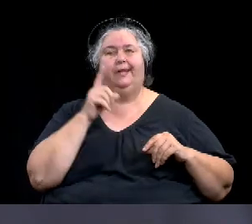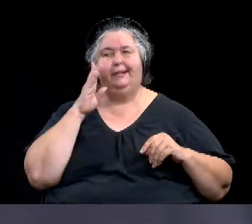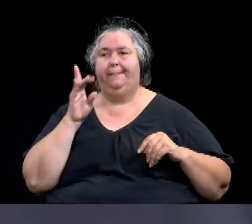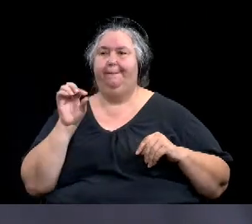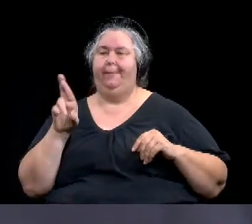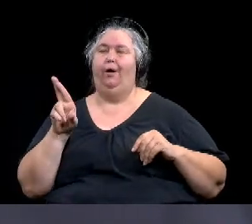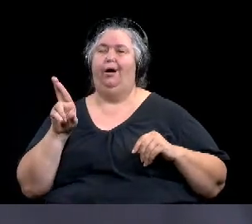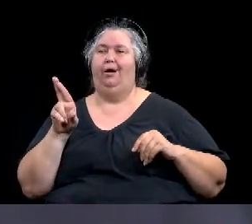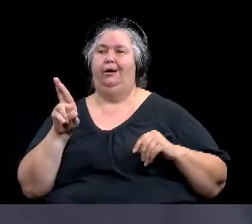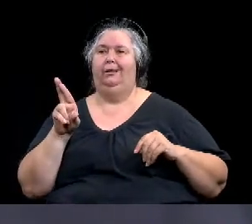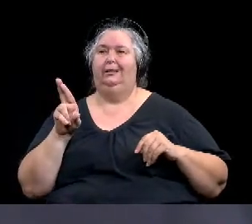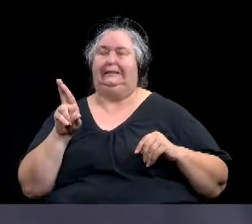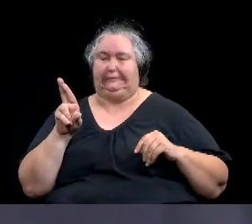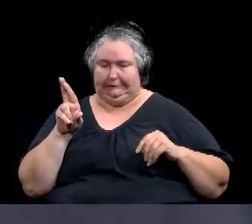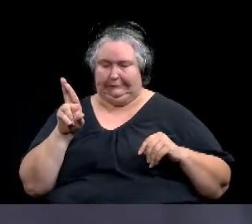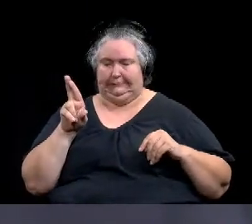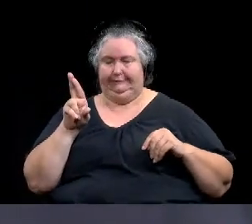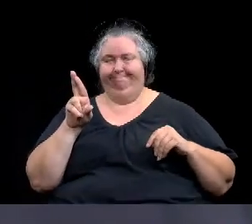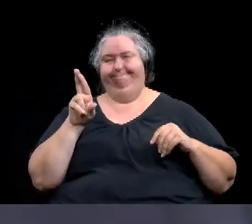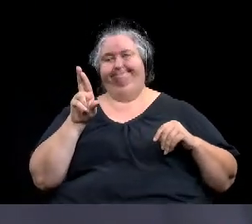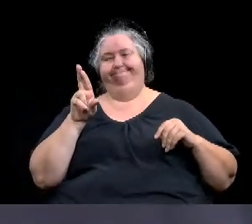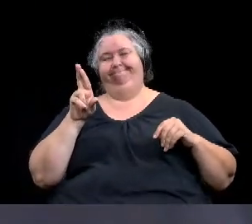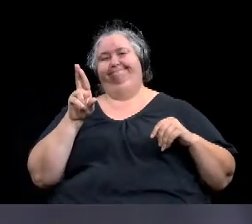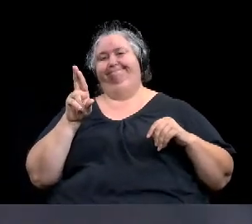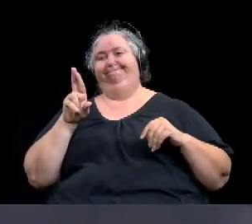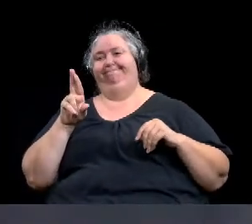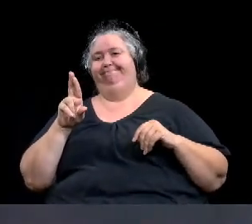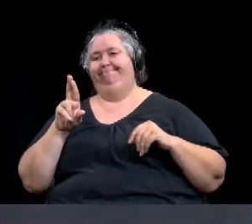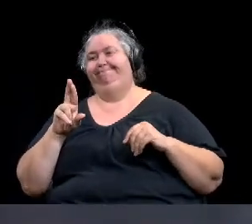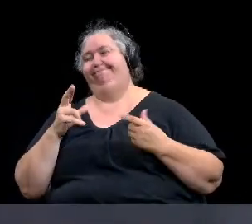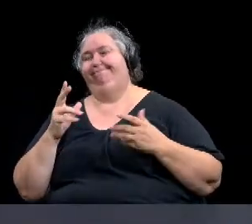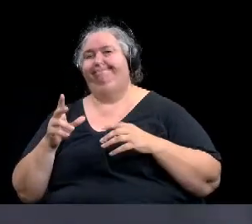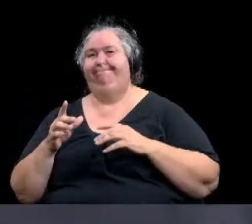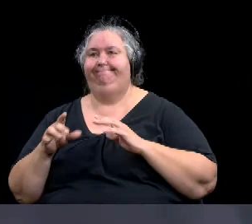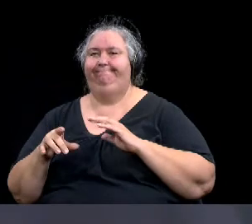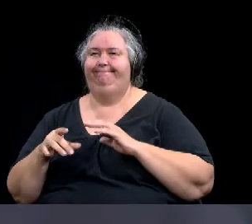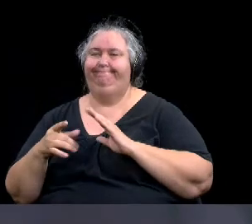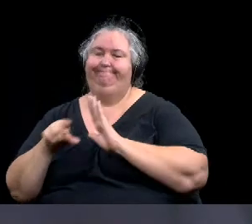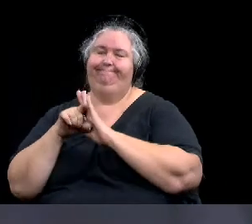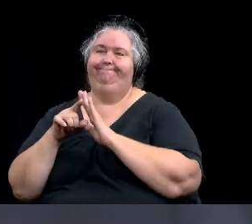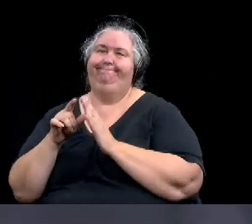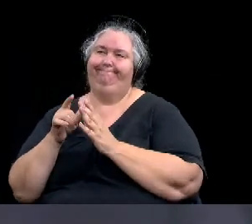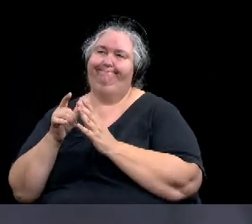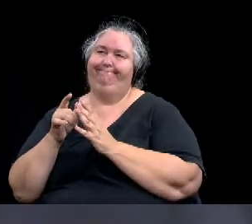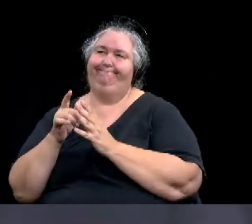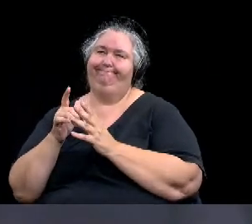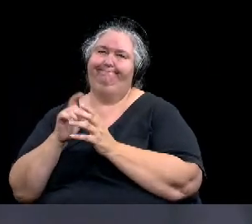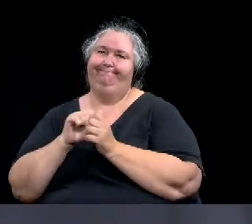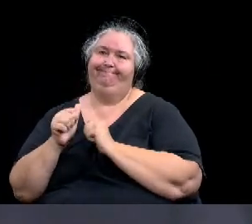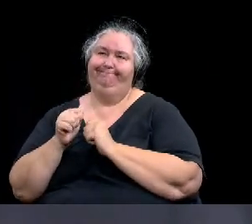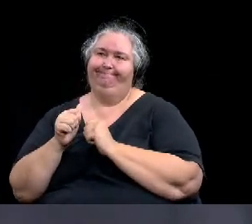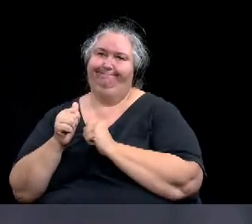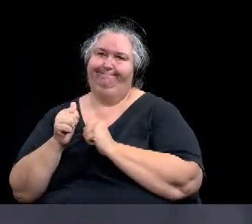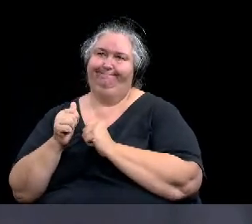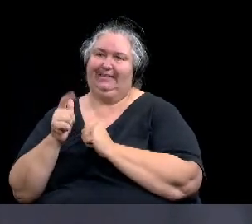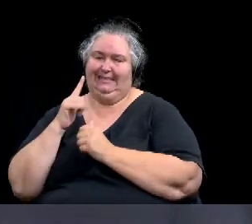an economic disadvantage to restaurants and that they compete against every day. So if they are agreeing